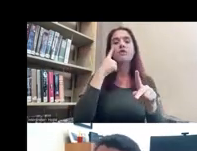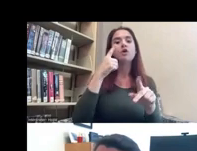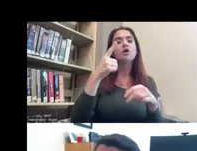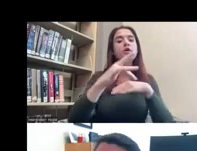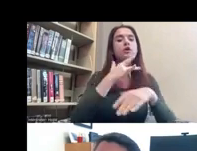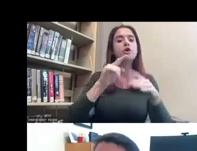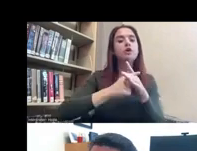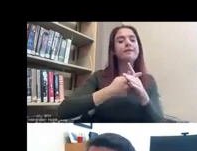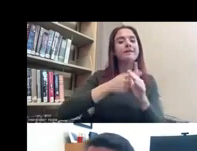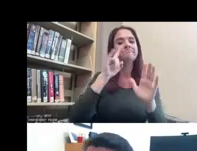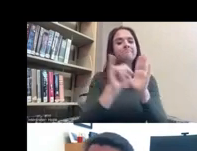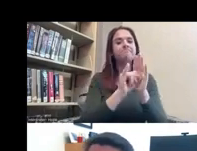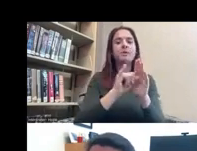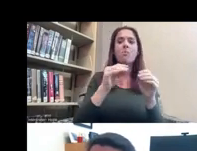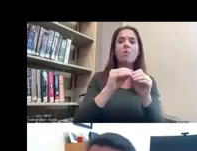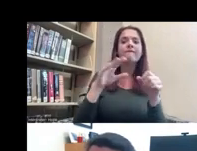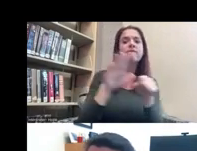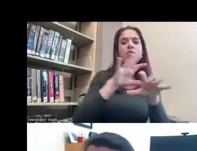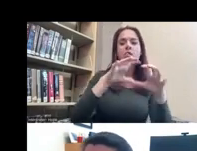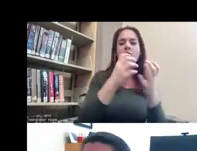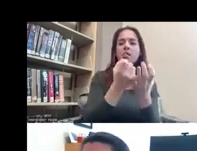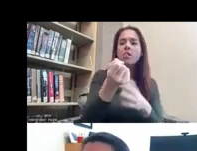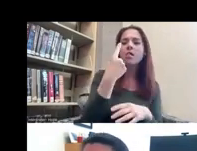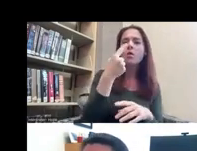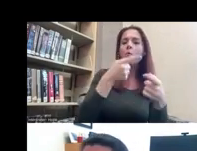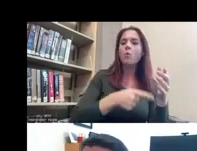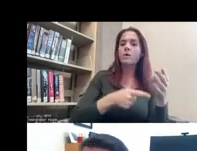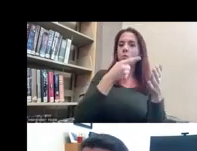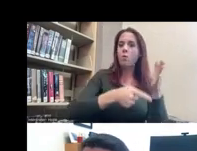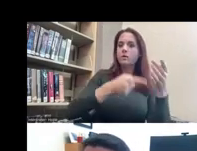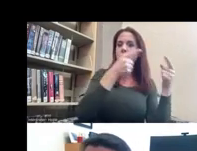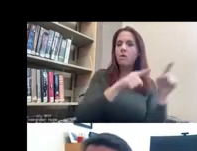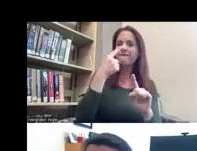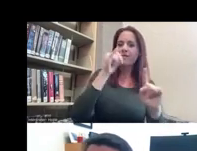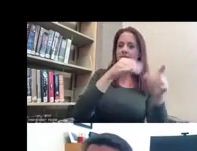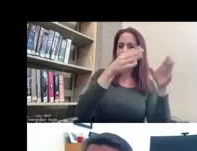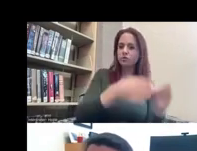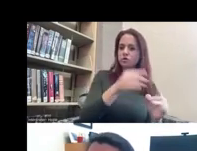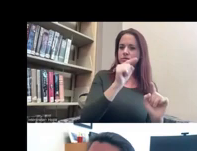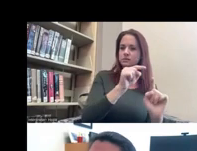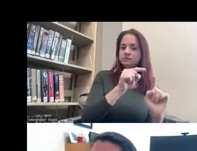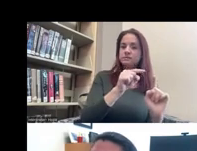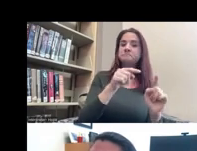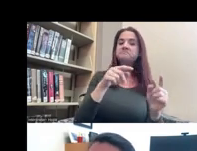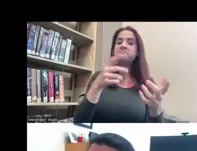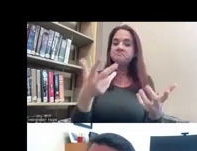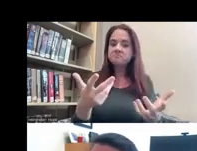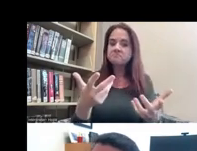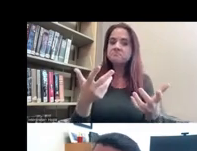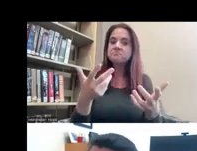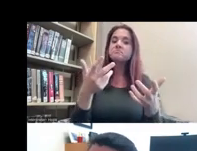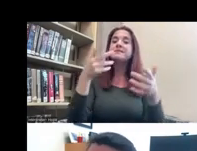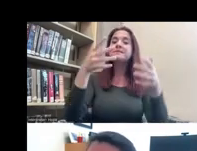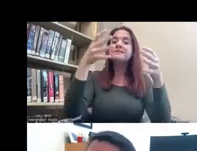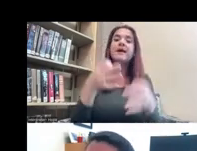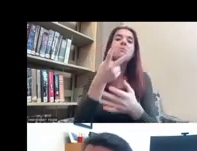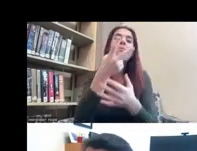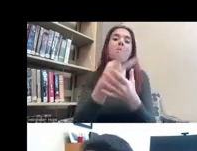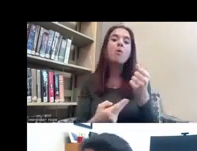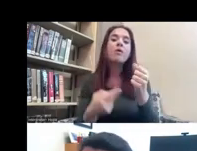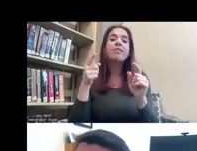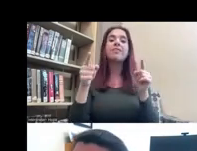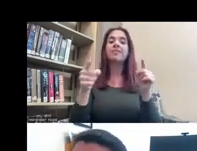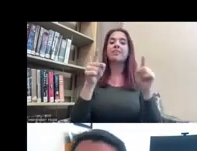full capture of what was going on for that individual. So the ultimate conclusion here is that both clinician grading